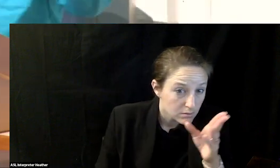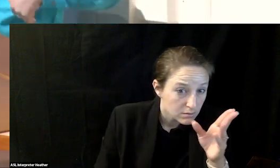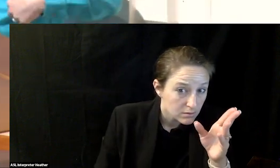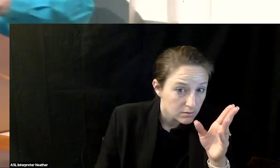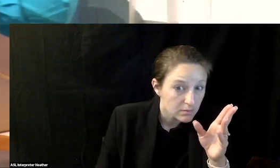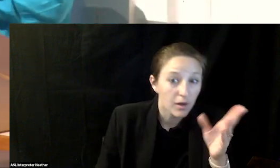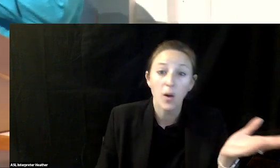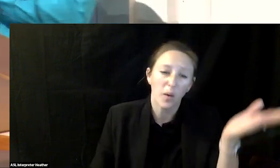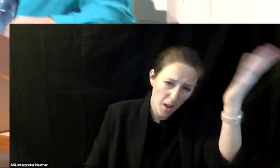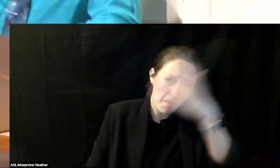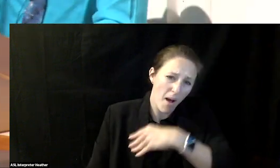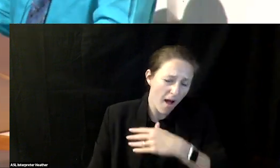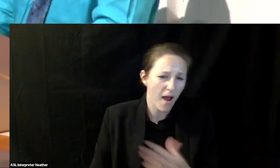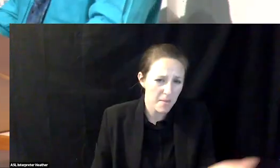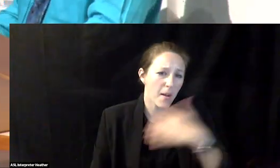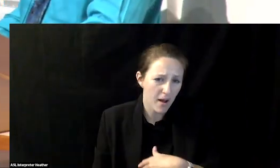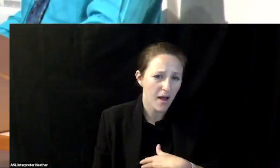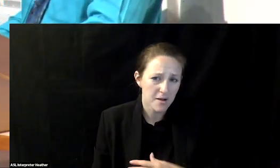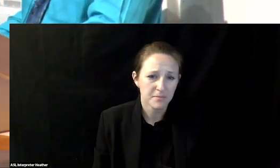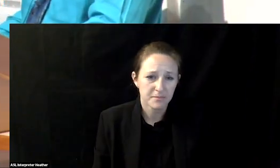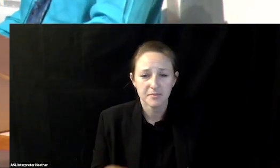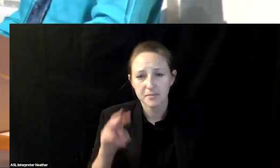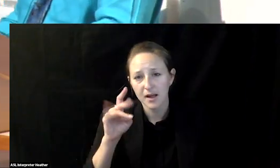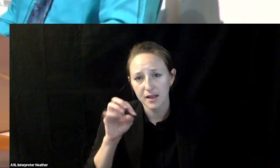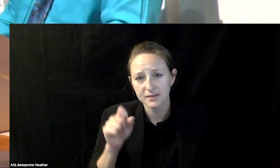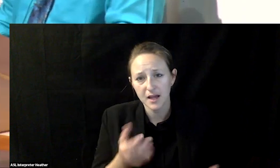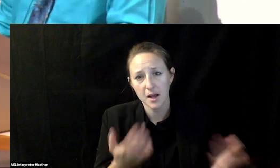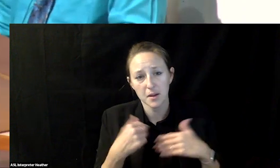So come on up, Melissa, on behalf of your team.